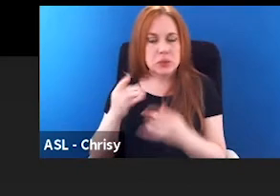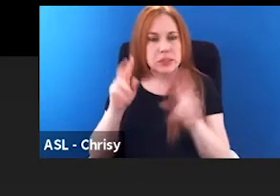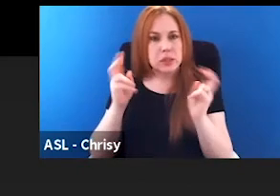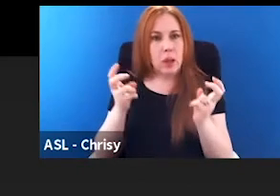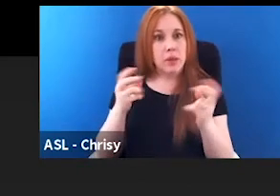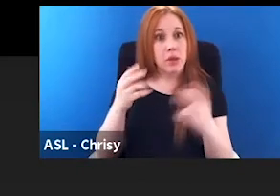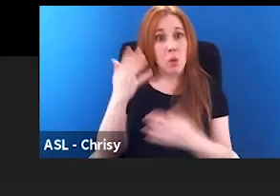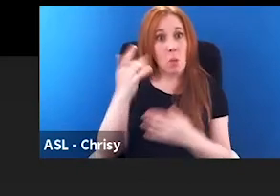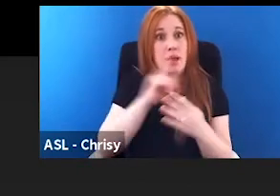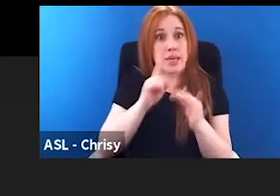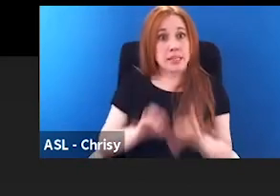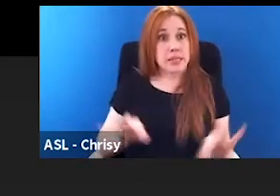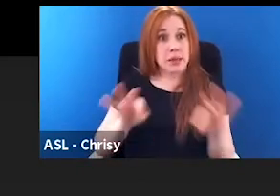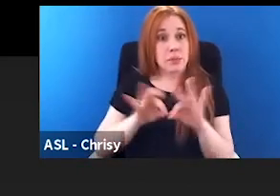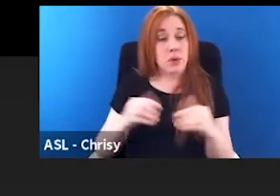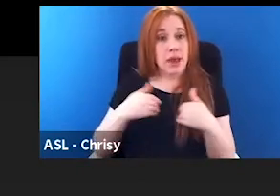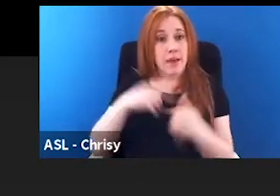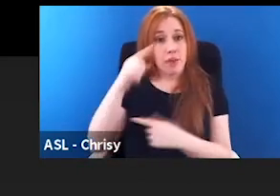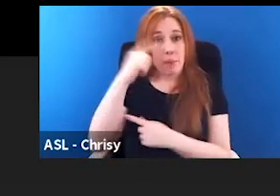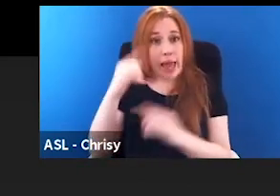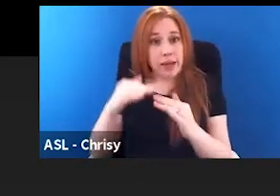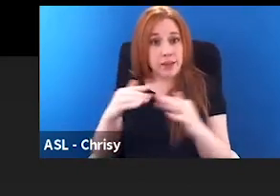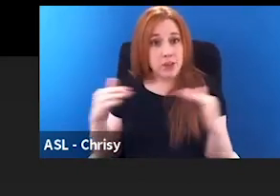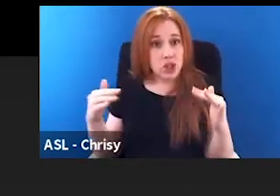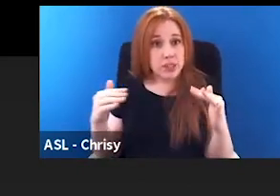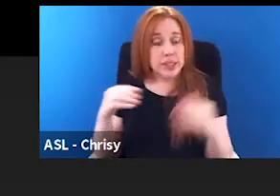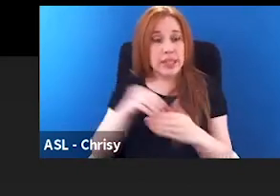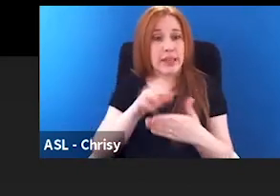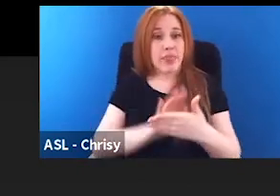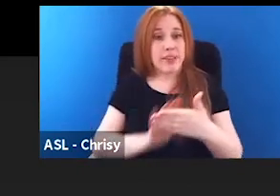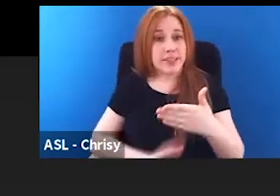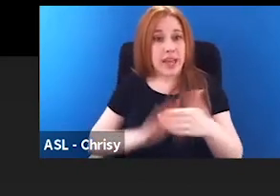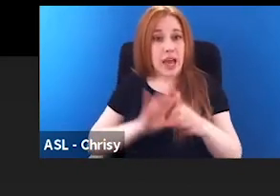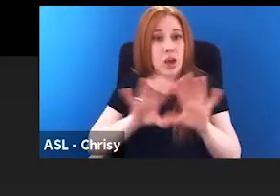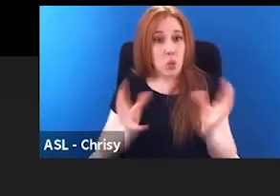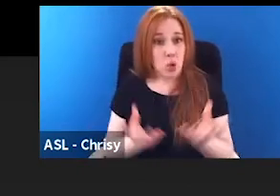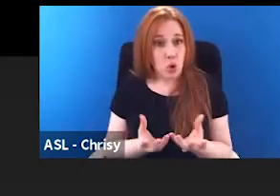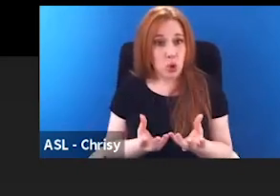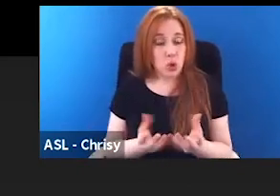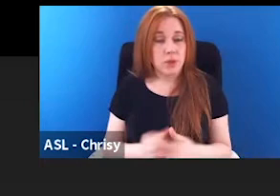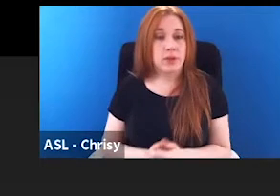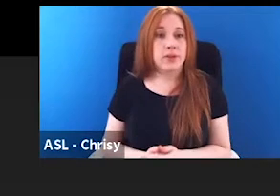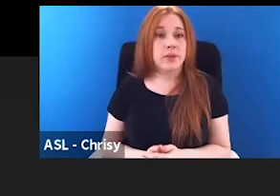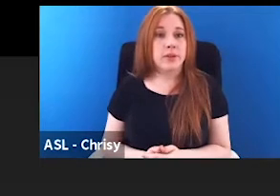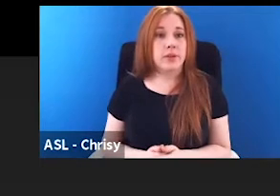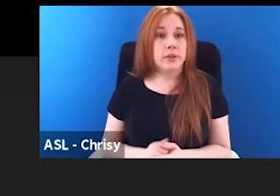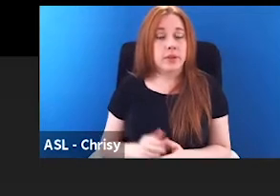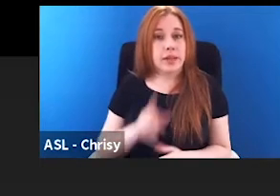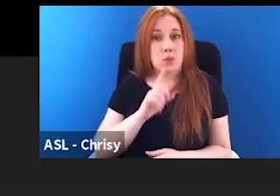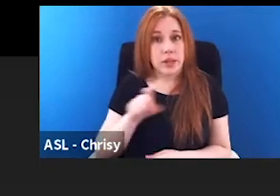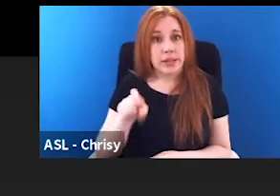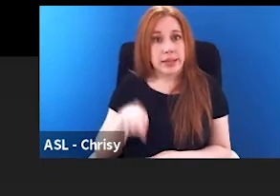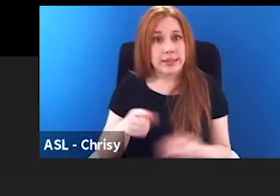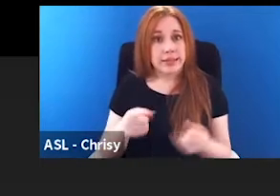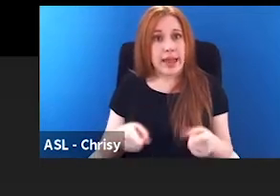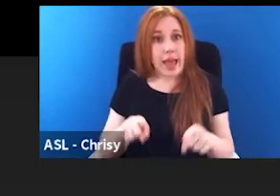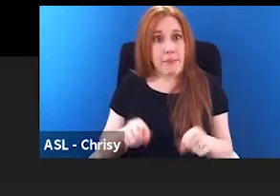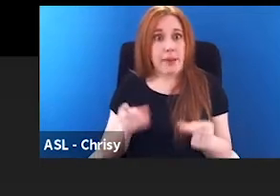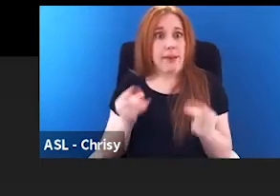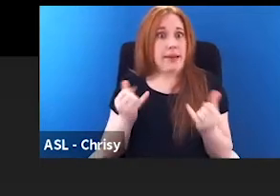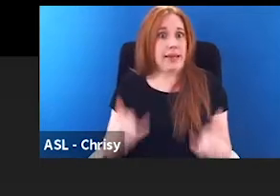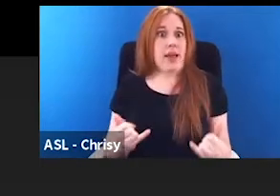have, Black diversity in the design world, and how it needs to happen immediately. And